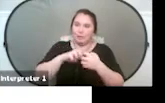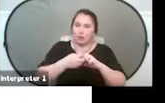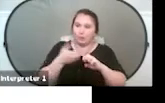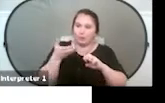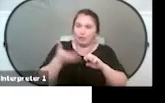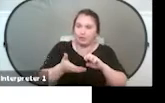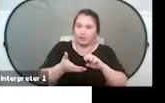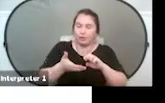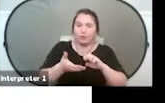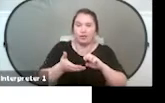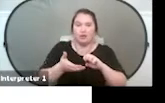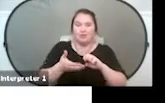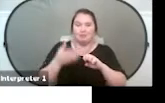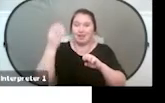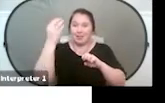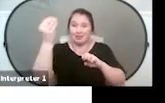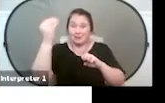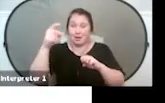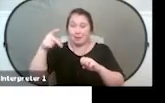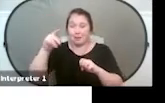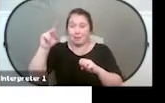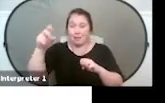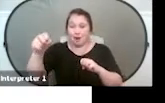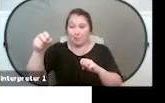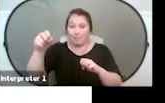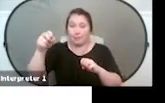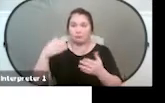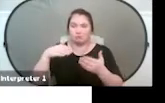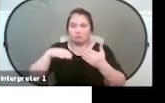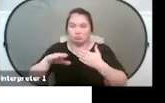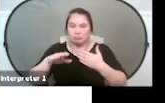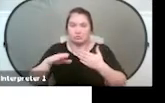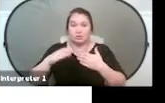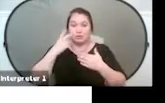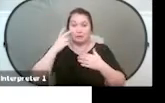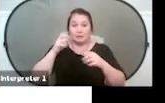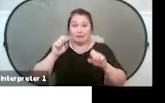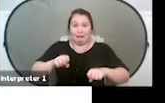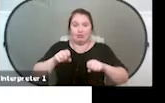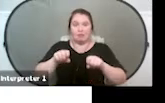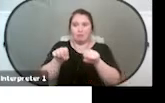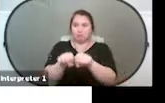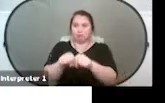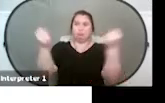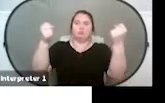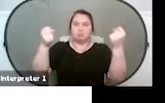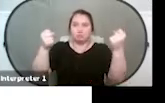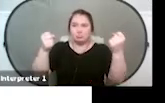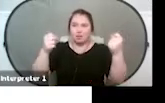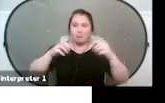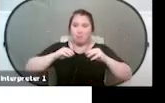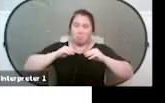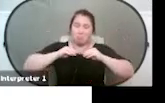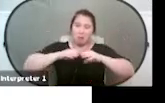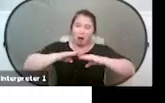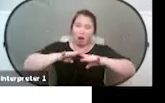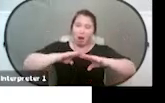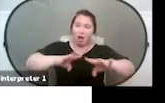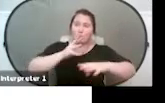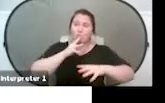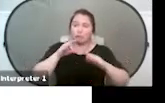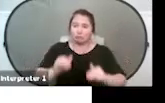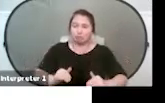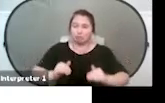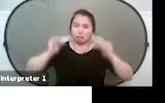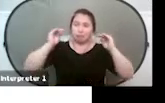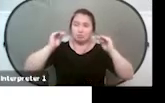in exterior piping, making a penetration. We had a water line that ruptured. That flooded the gym. You can see the